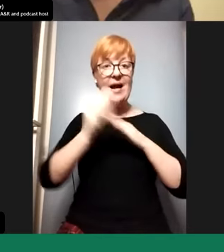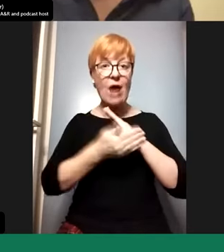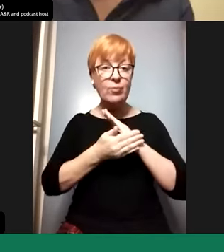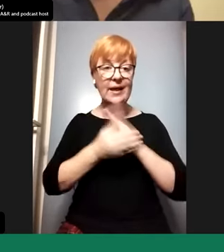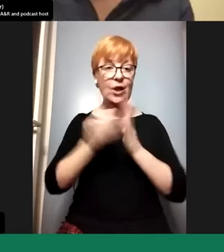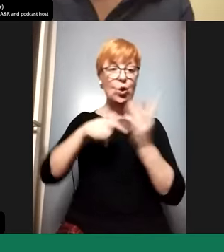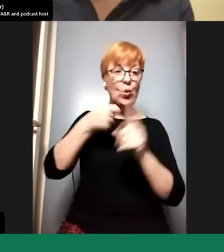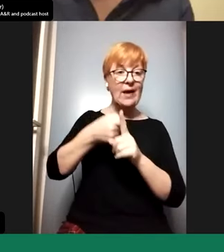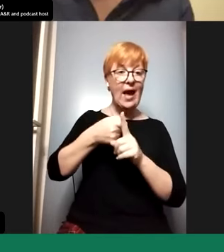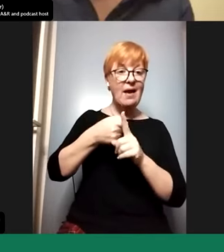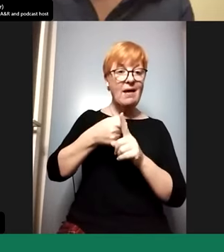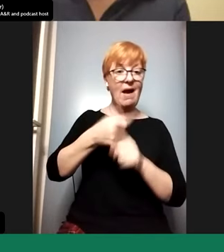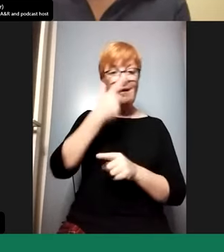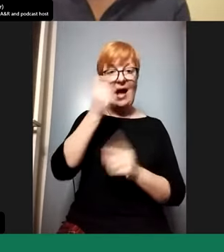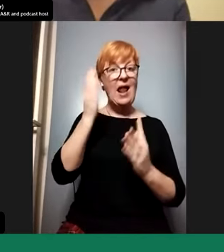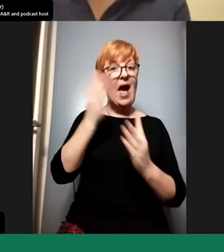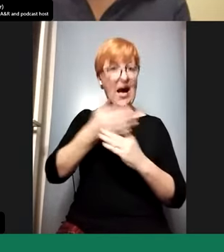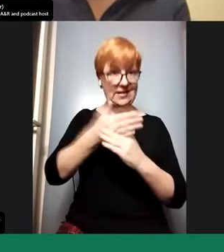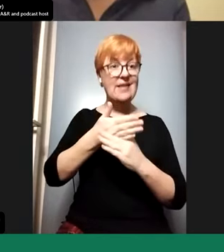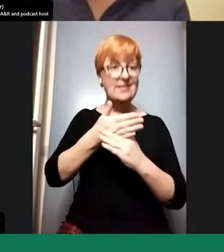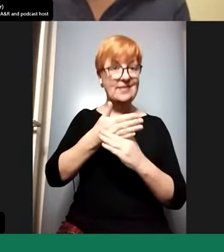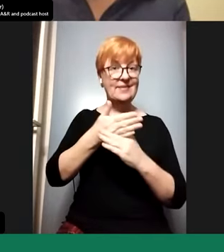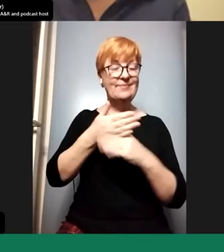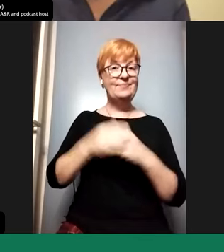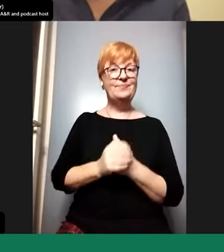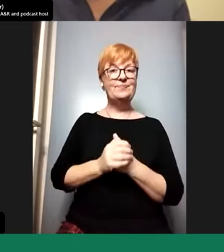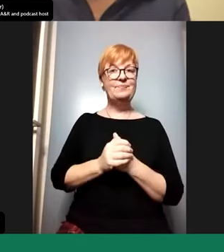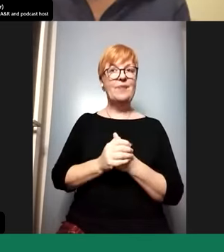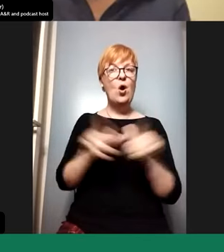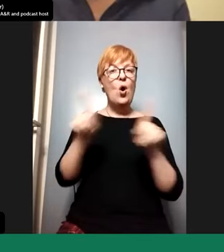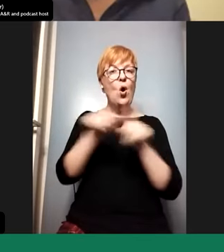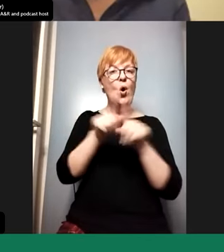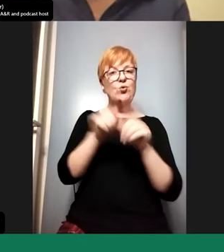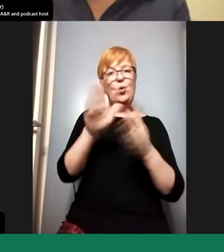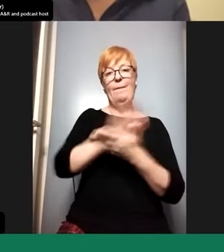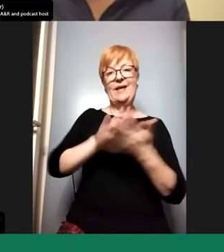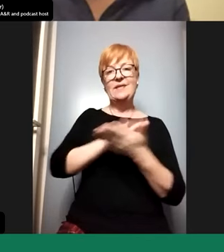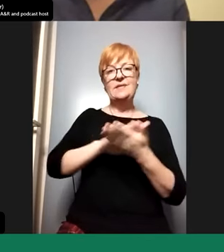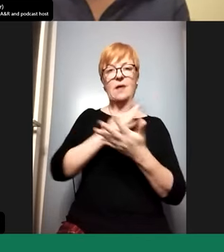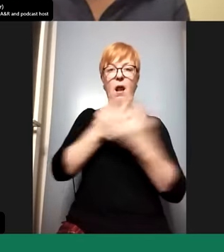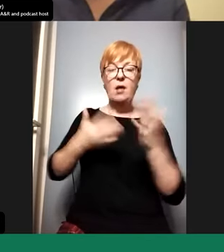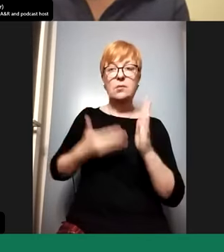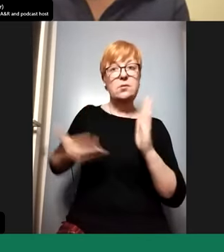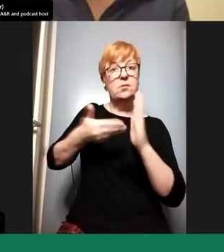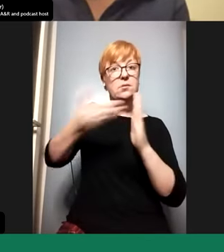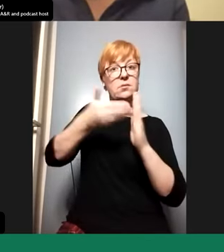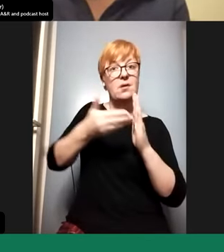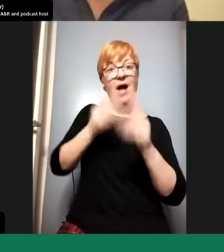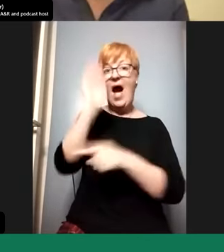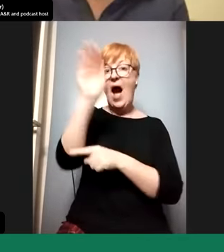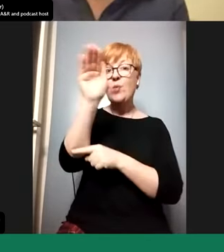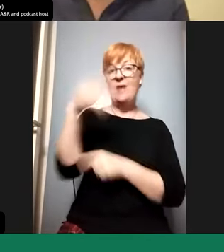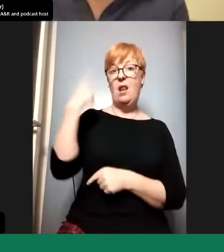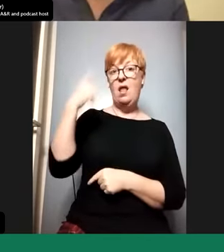can access the space. And also it means that I had a lot of contributions also from outside of London. It